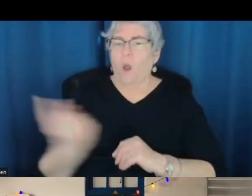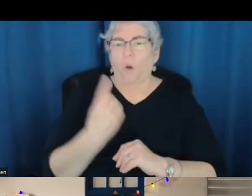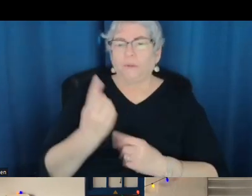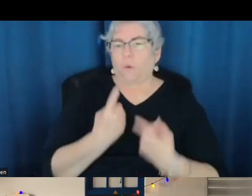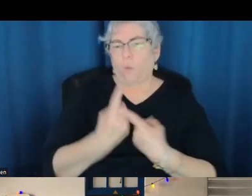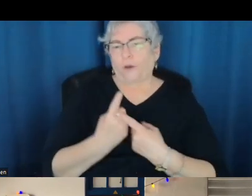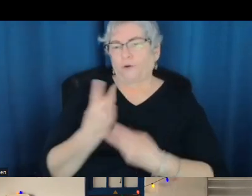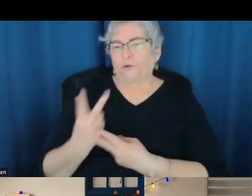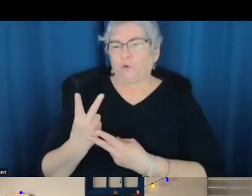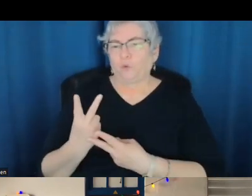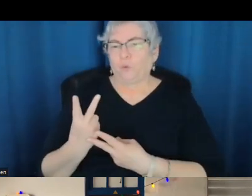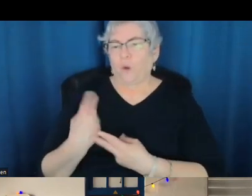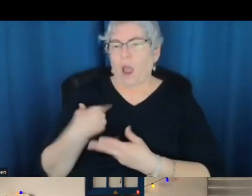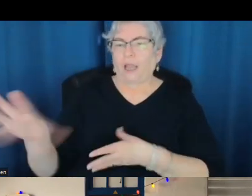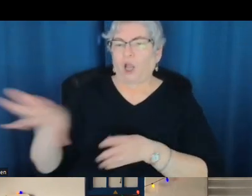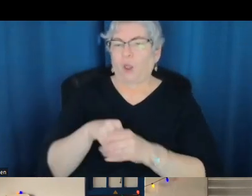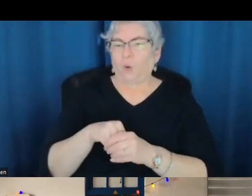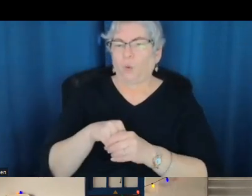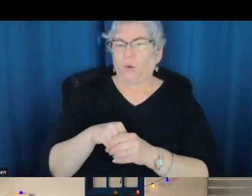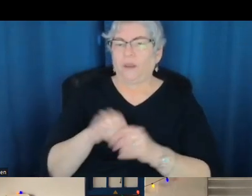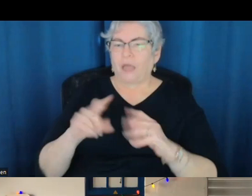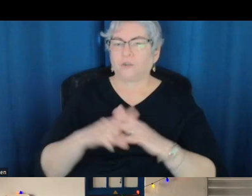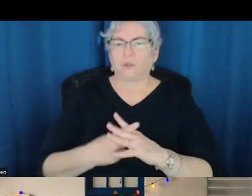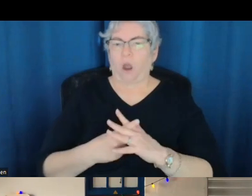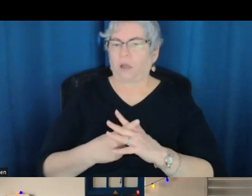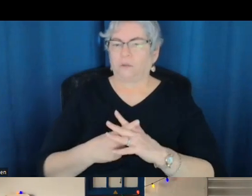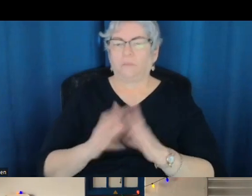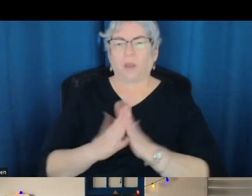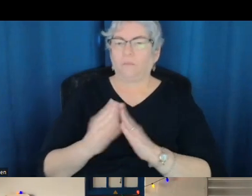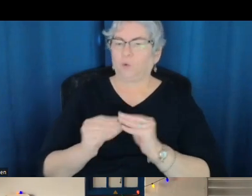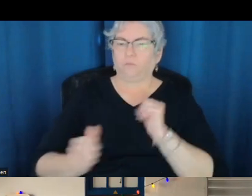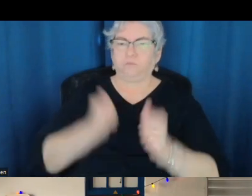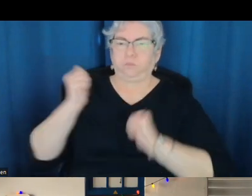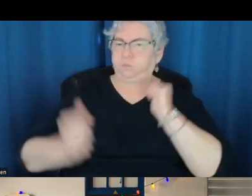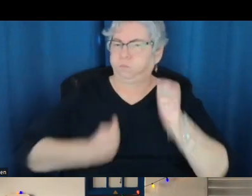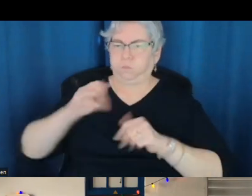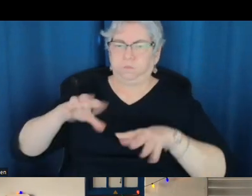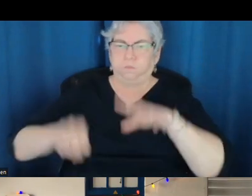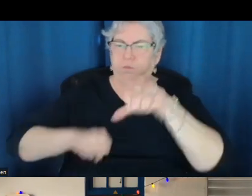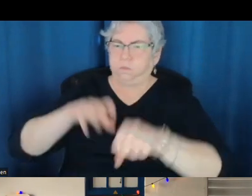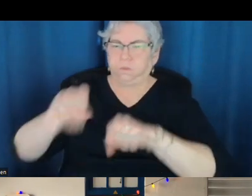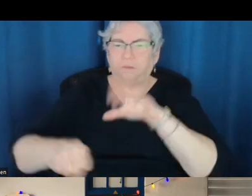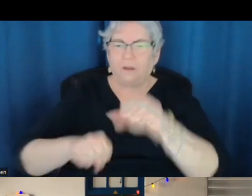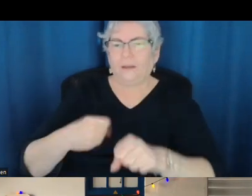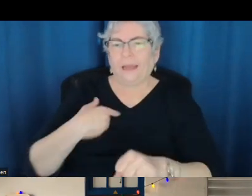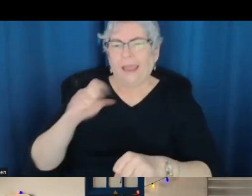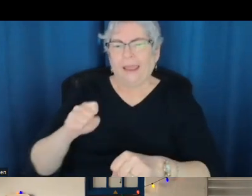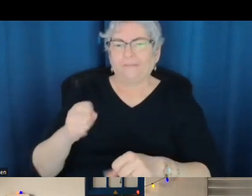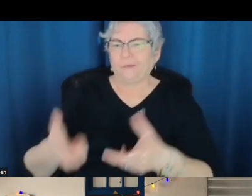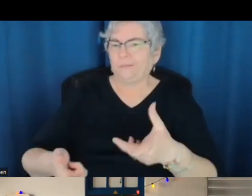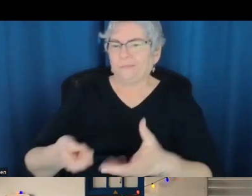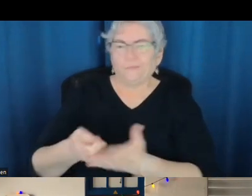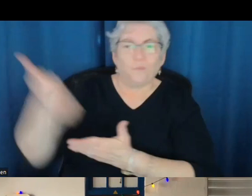two species that I include that begin to get too robust and will need to be culled in some way, either